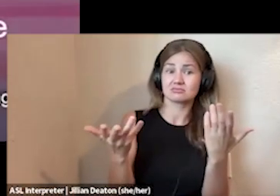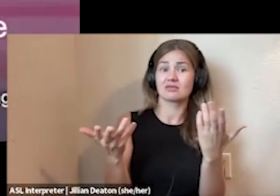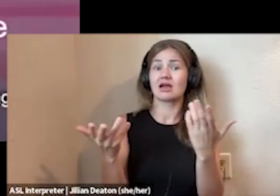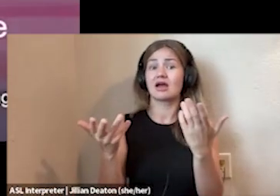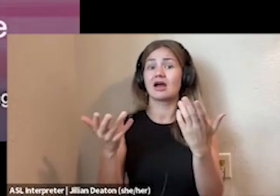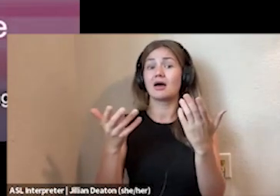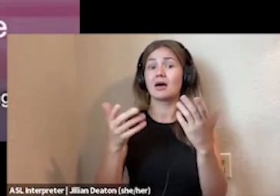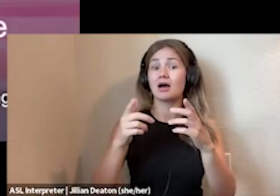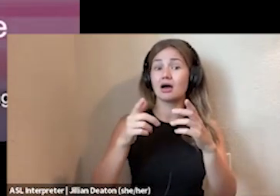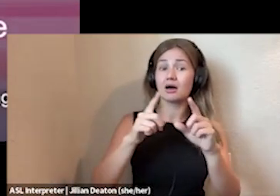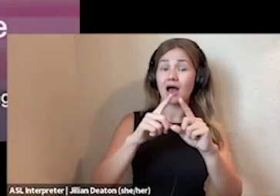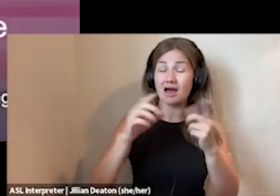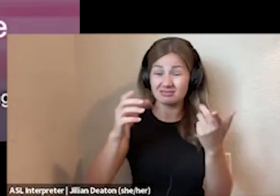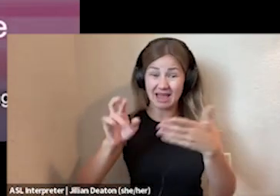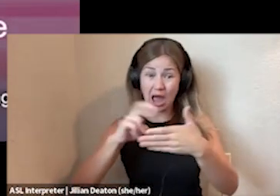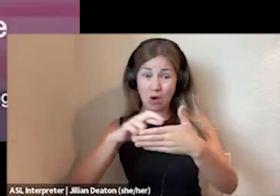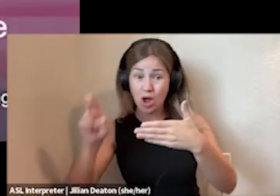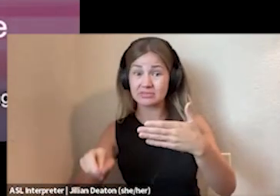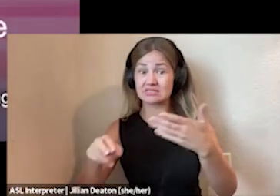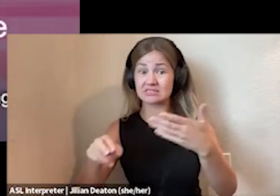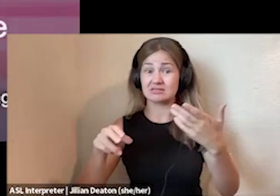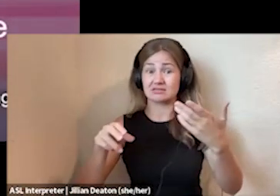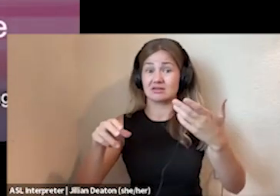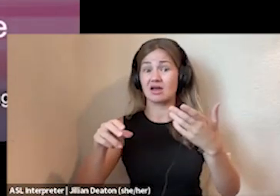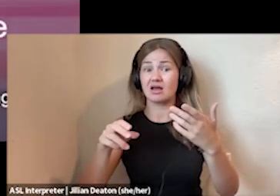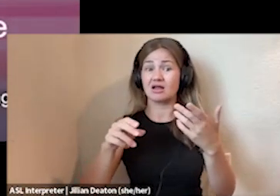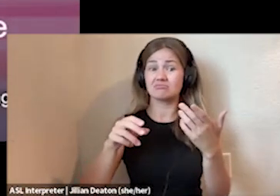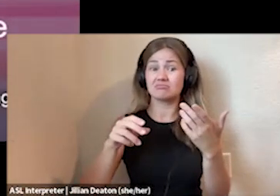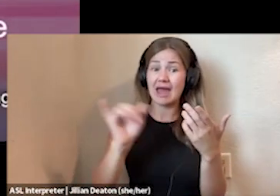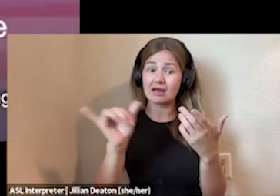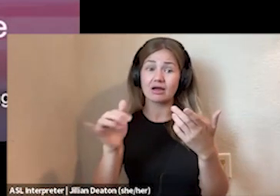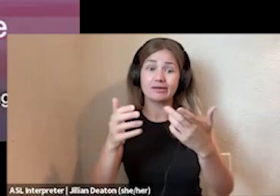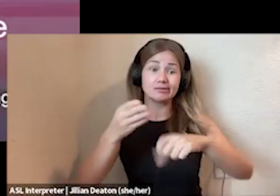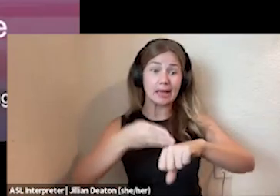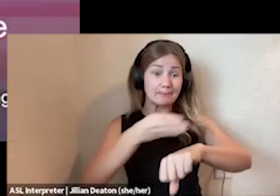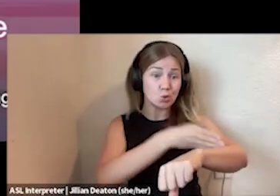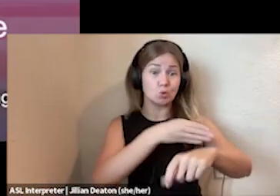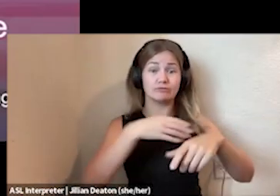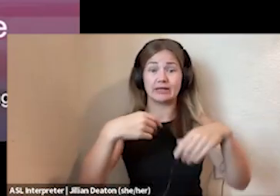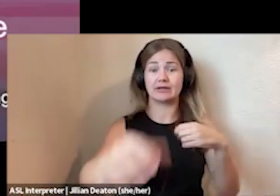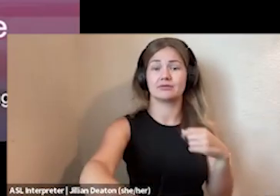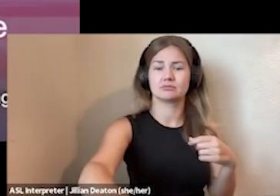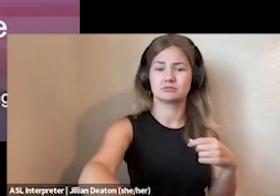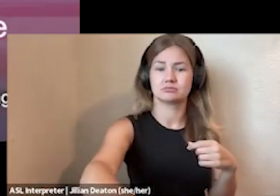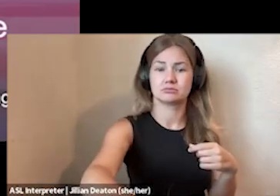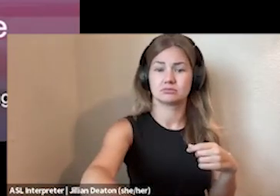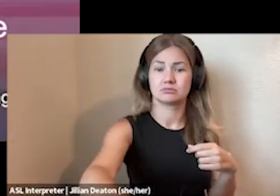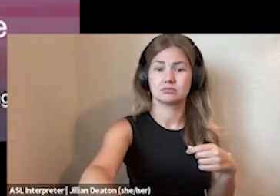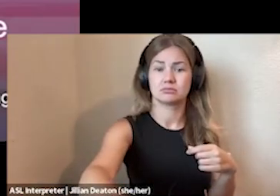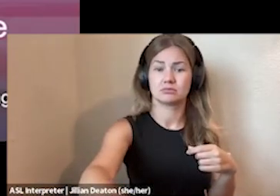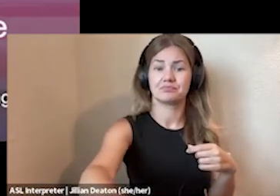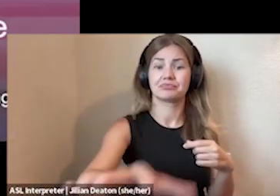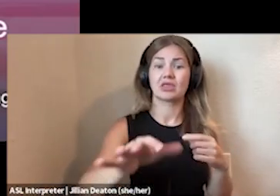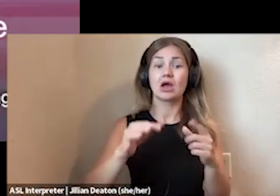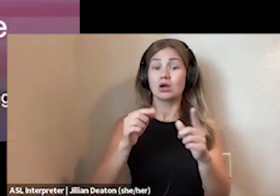isolation decreased, professional skills grew, neighborhood experienced greater connection. Donor